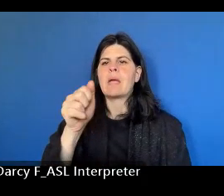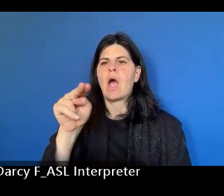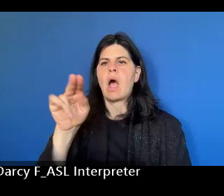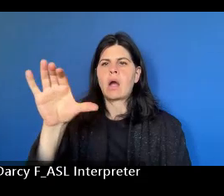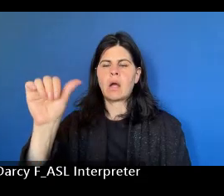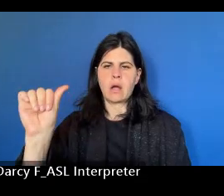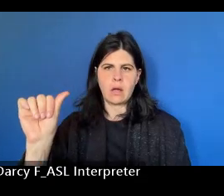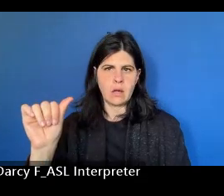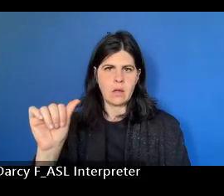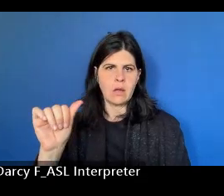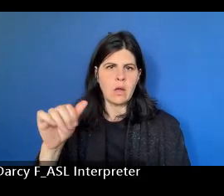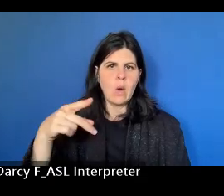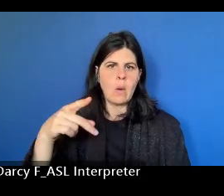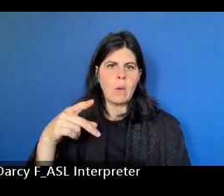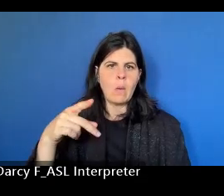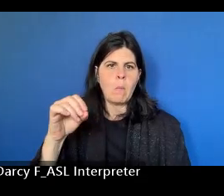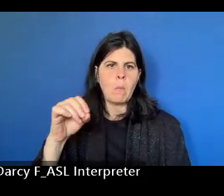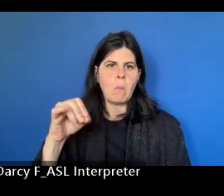Poindexter Page.